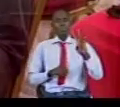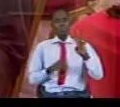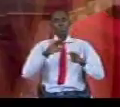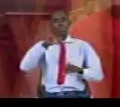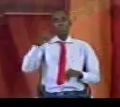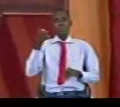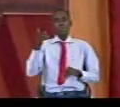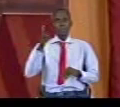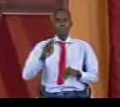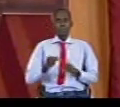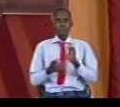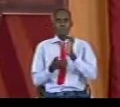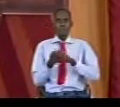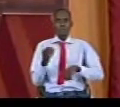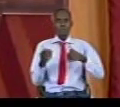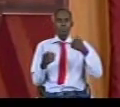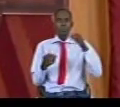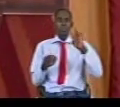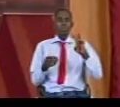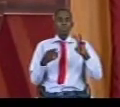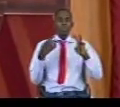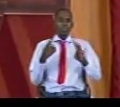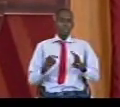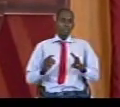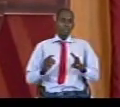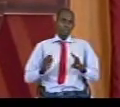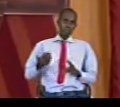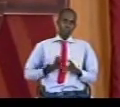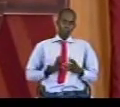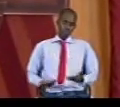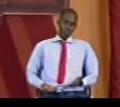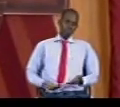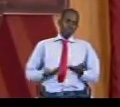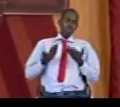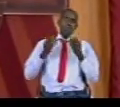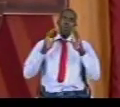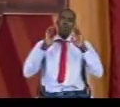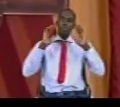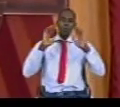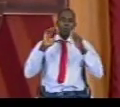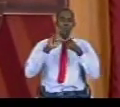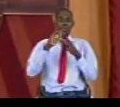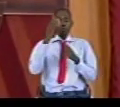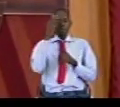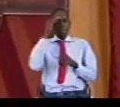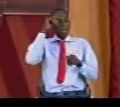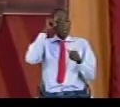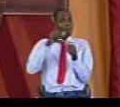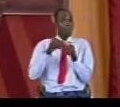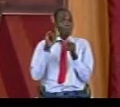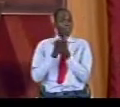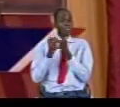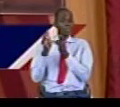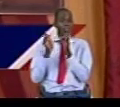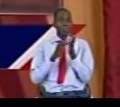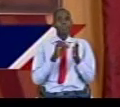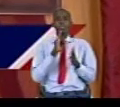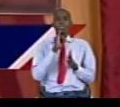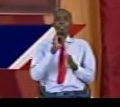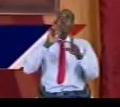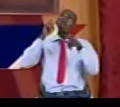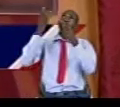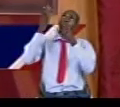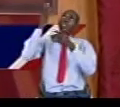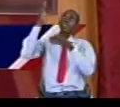so uplifting, and it's so wonderful to know and to remember that Jesus has gone into heaven. But then he